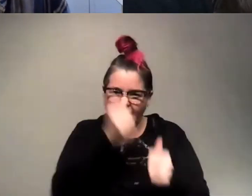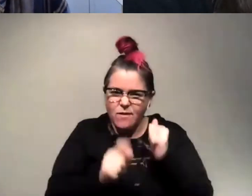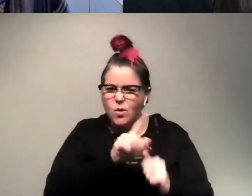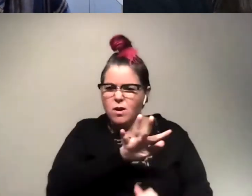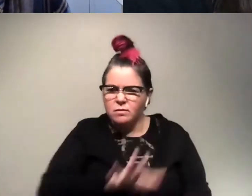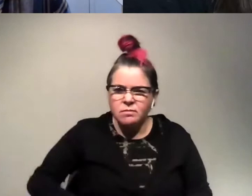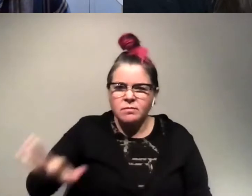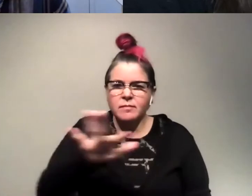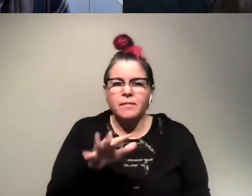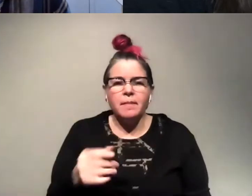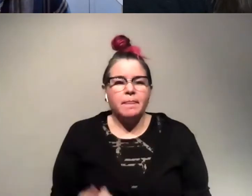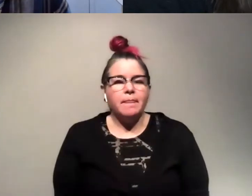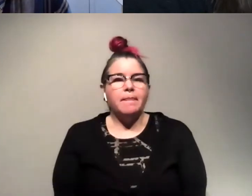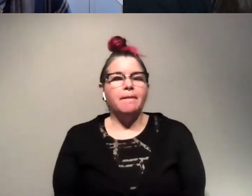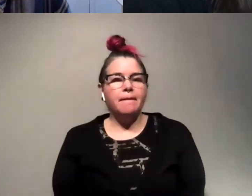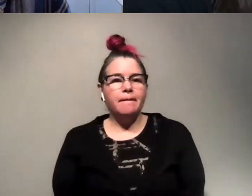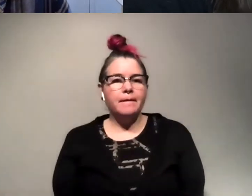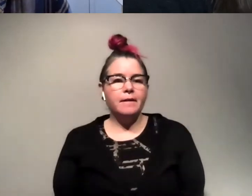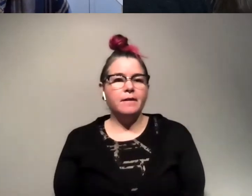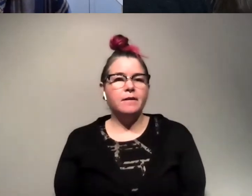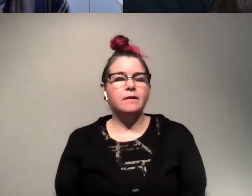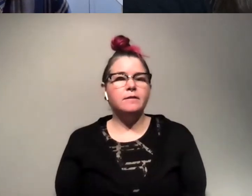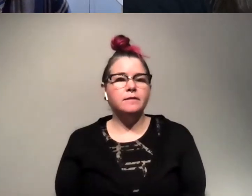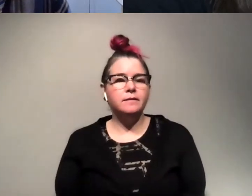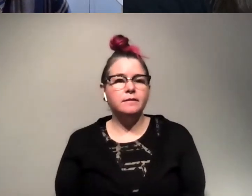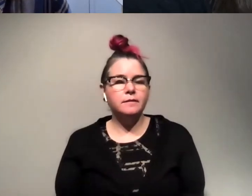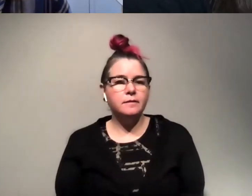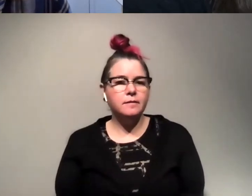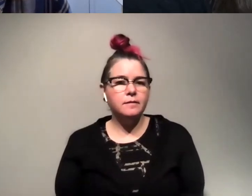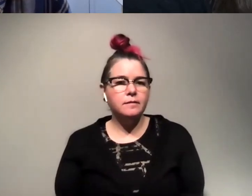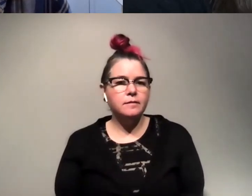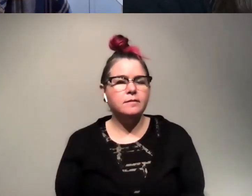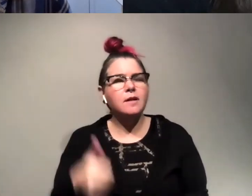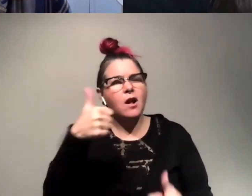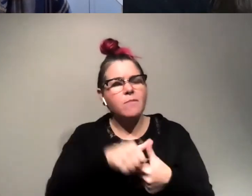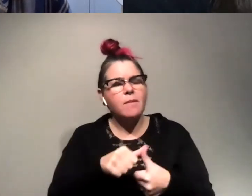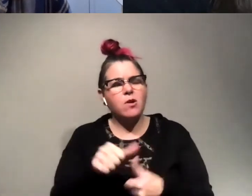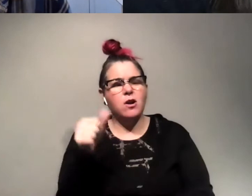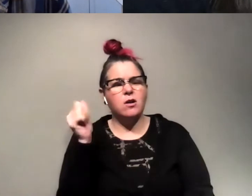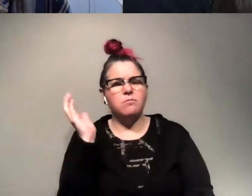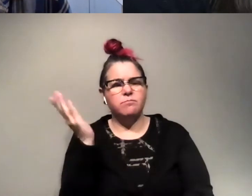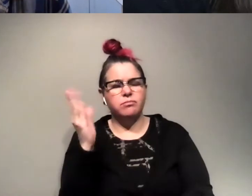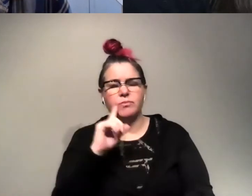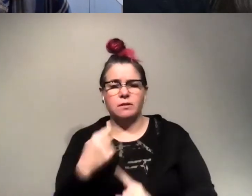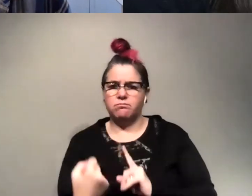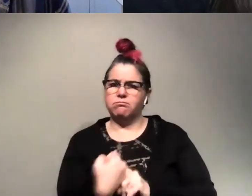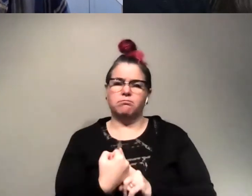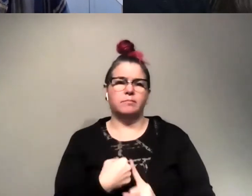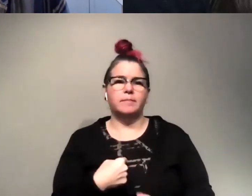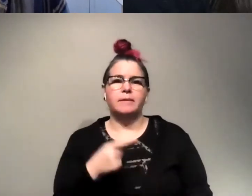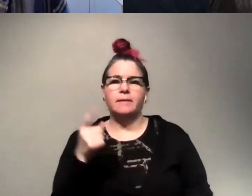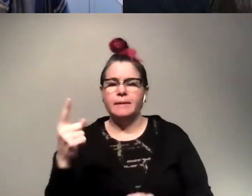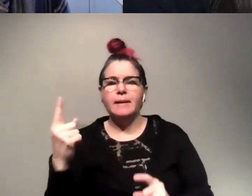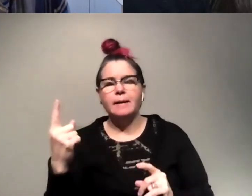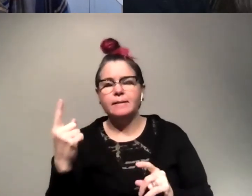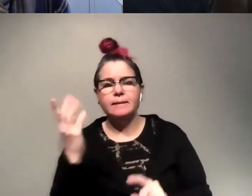they're, I remember a talk that was really influential. The speaker showed a picture